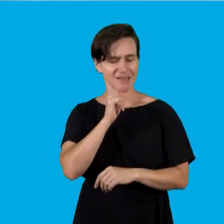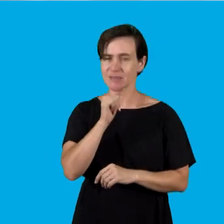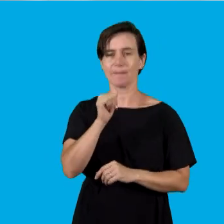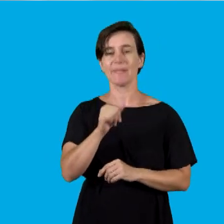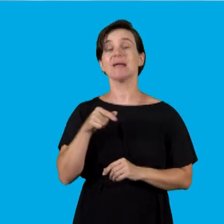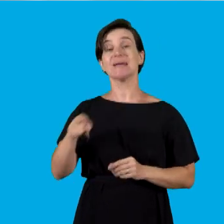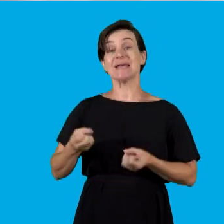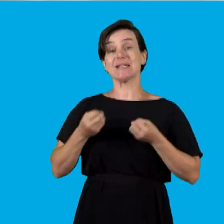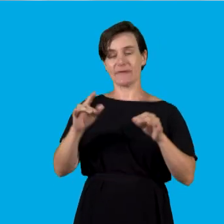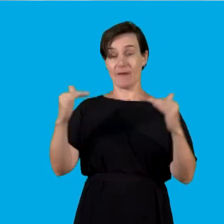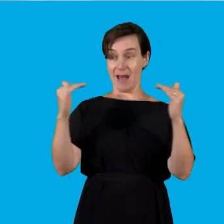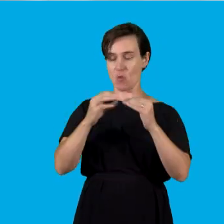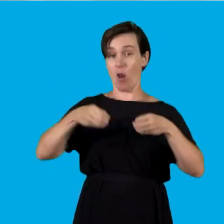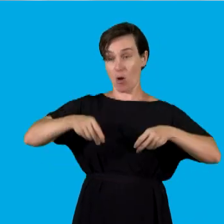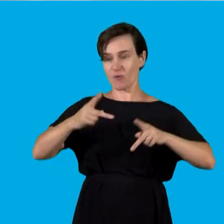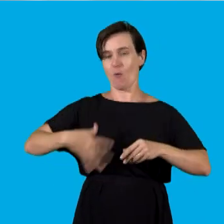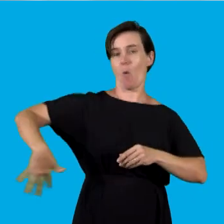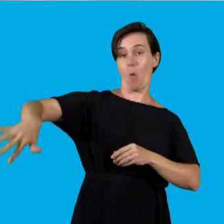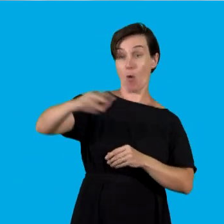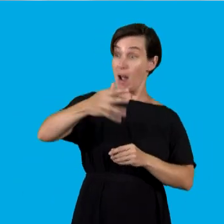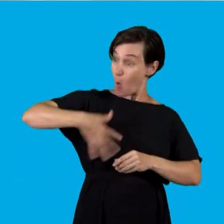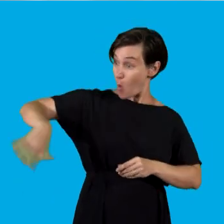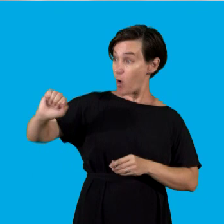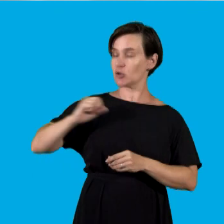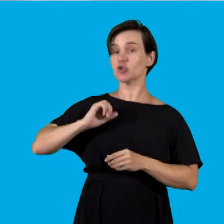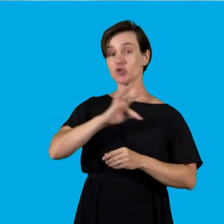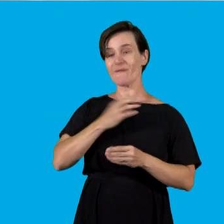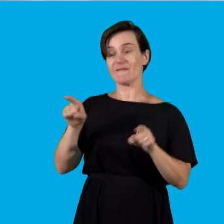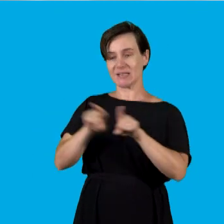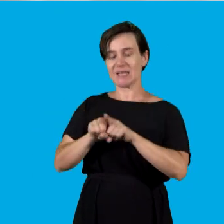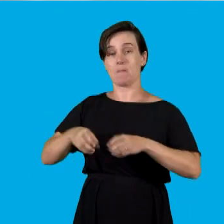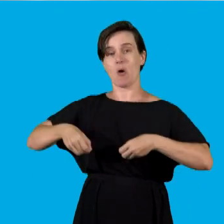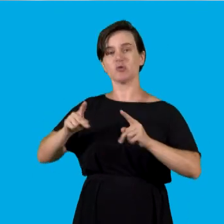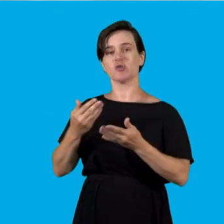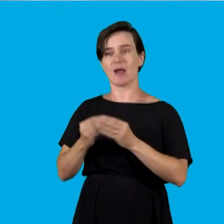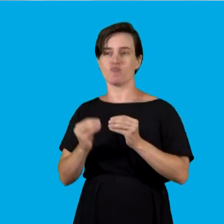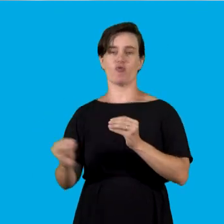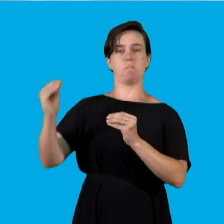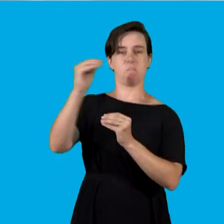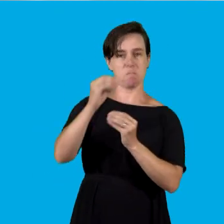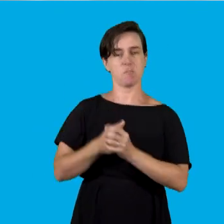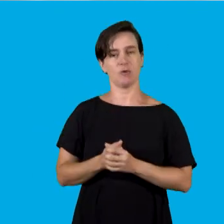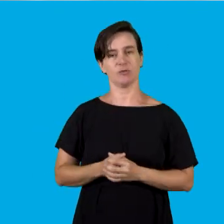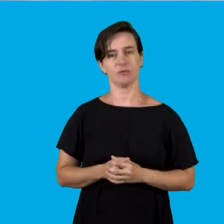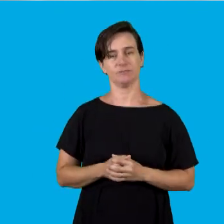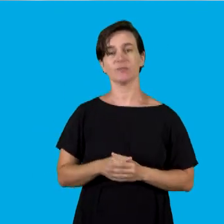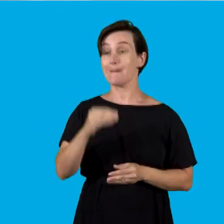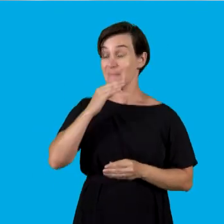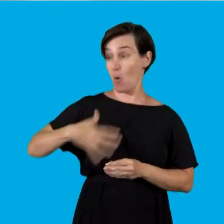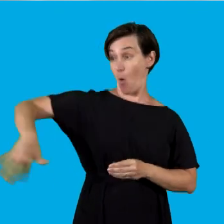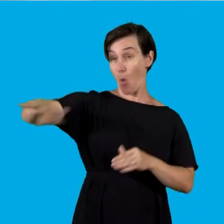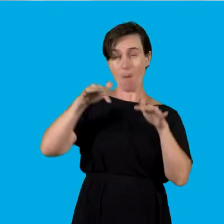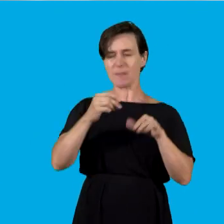make sure that they offer promotions to all people. By so doing, they would be including everybody in terms of getting